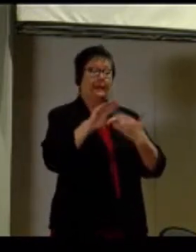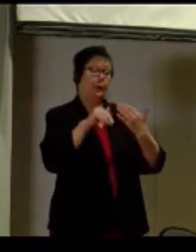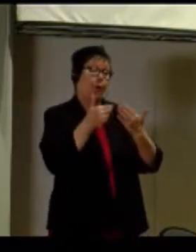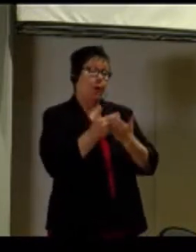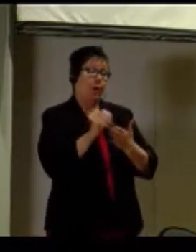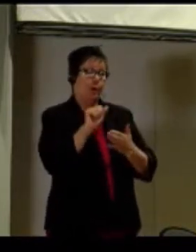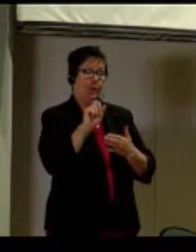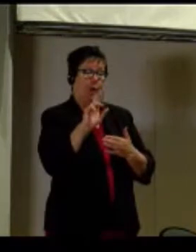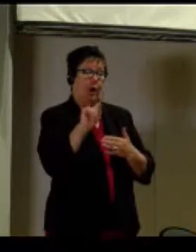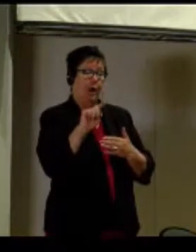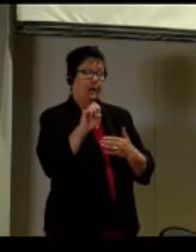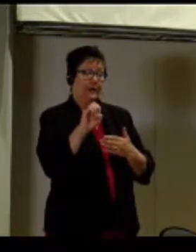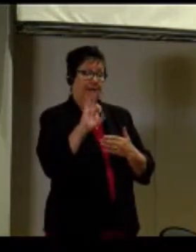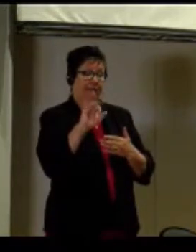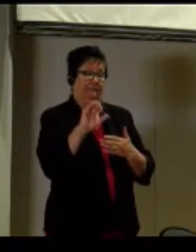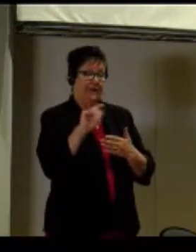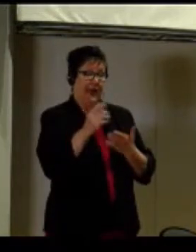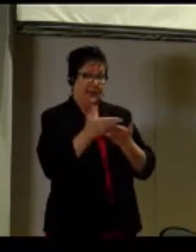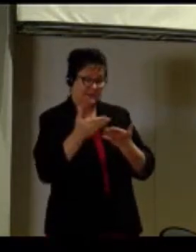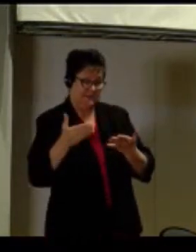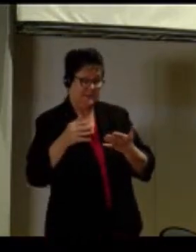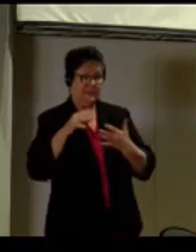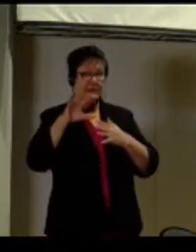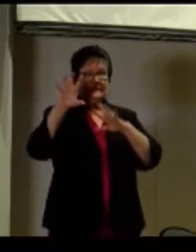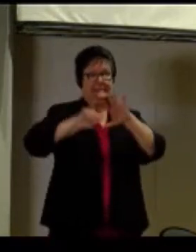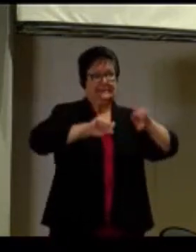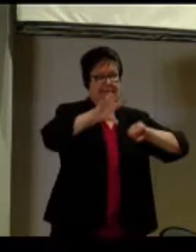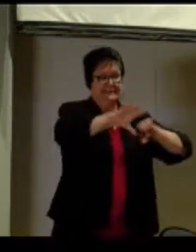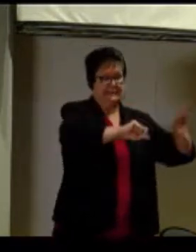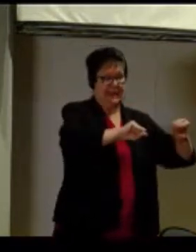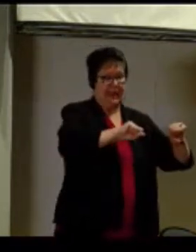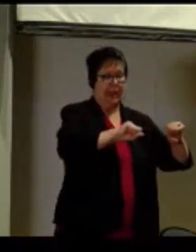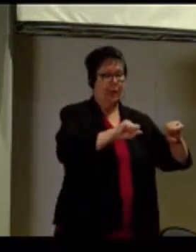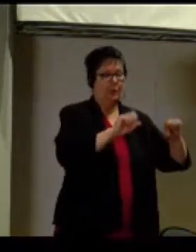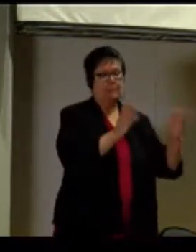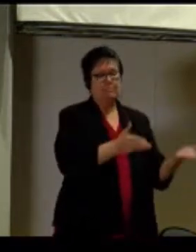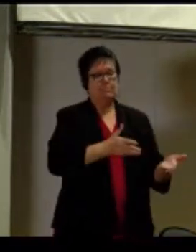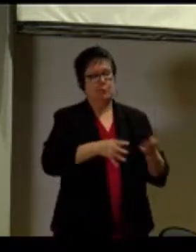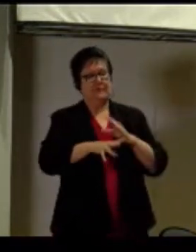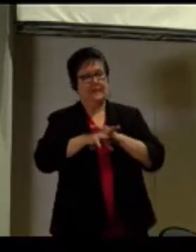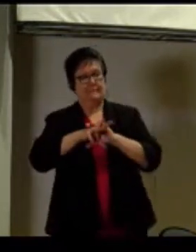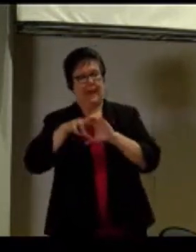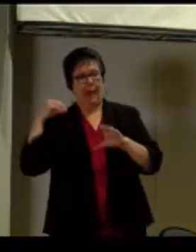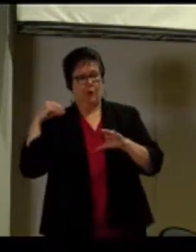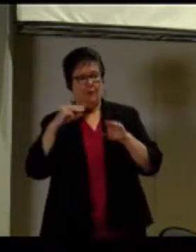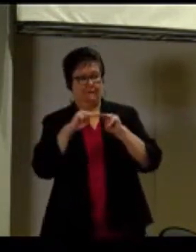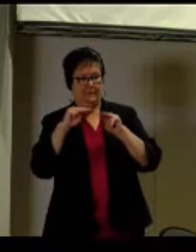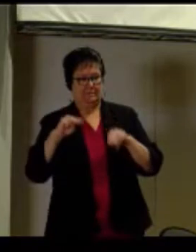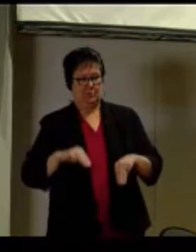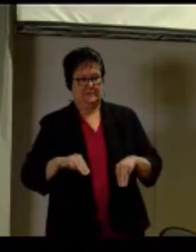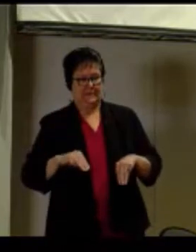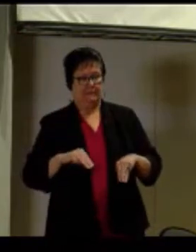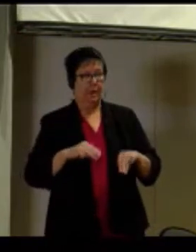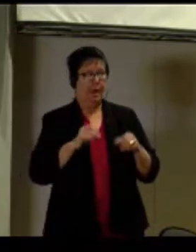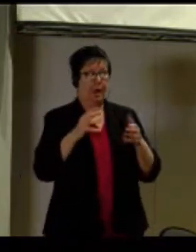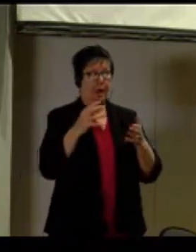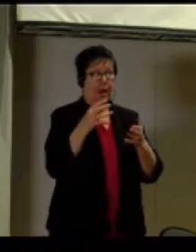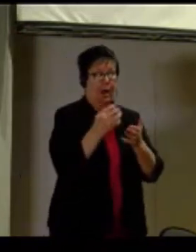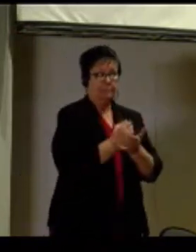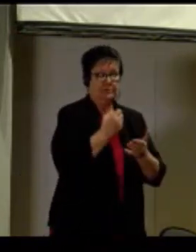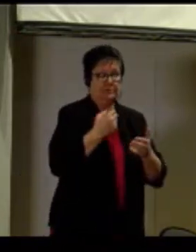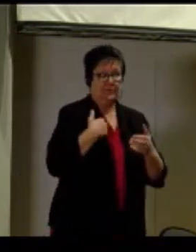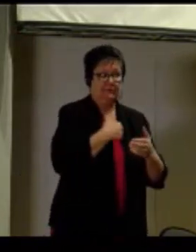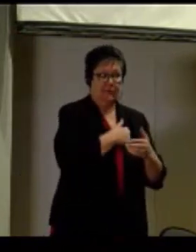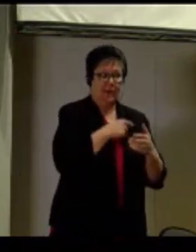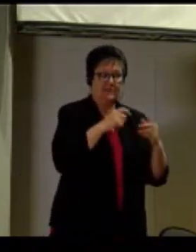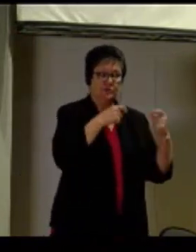artifacts down and we're moving them out of the museum. So this is an opportunity for us to digitize our collection and